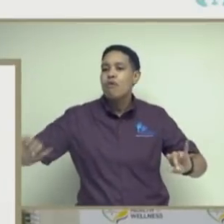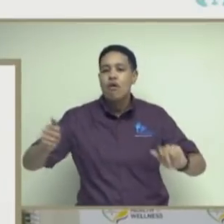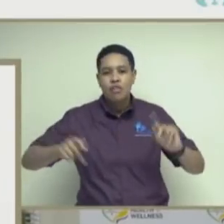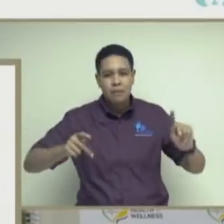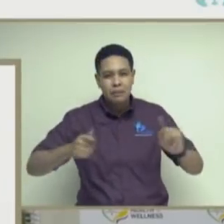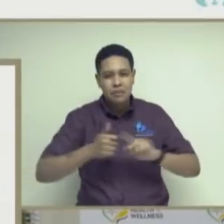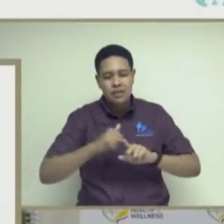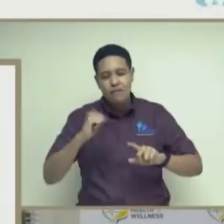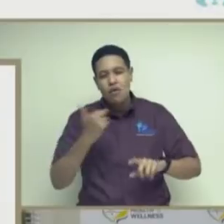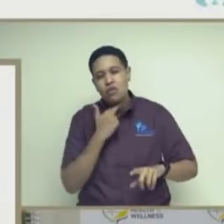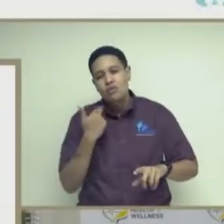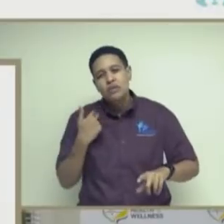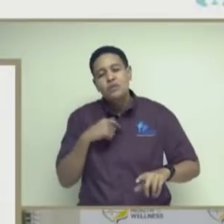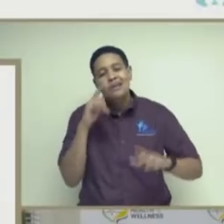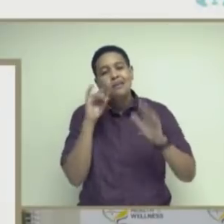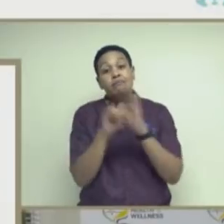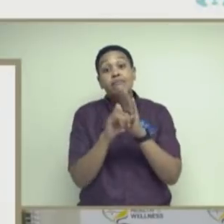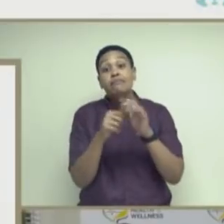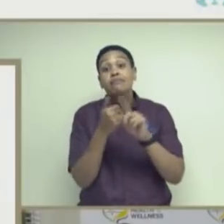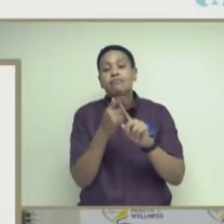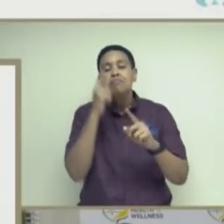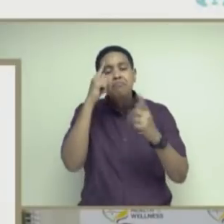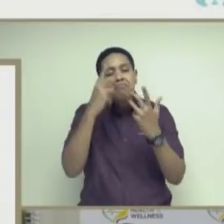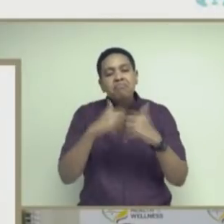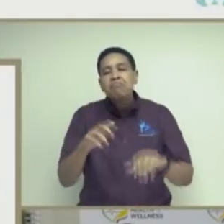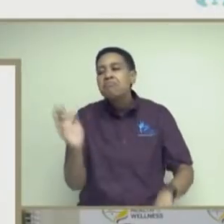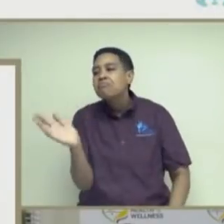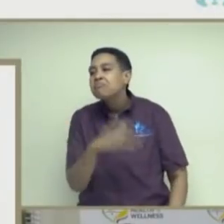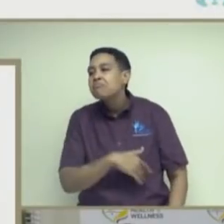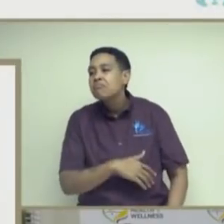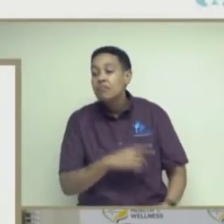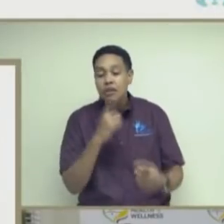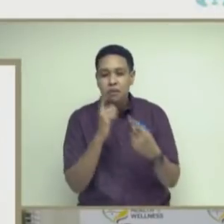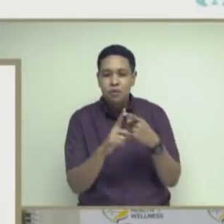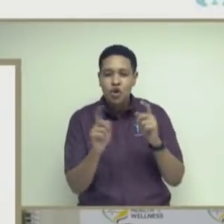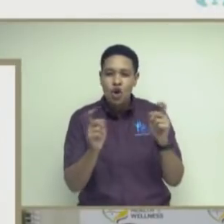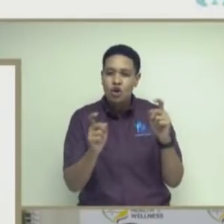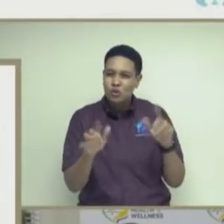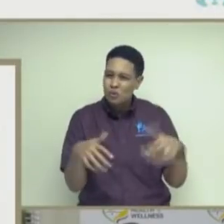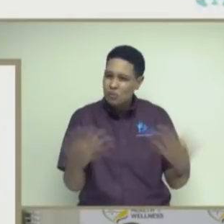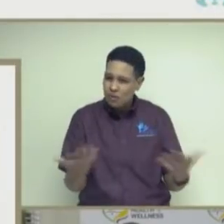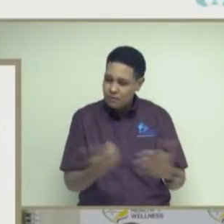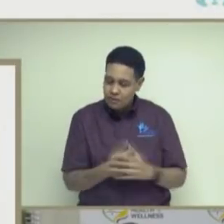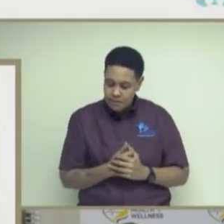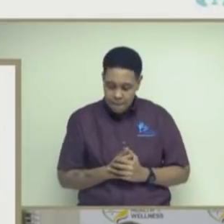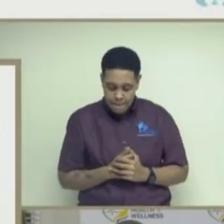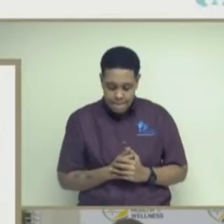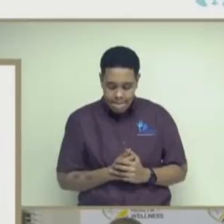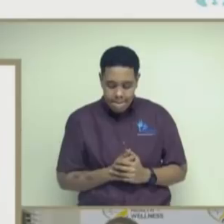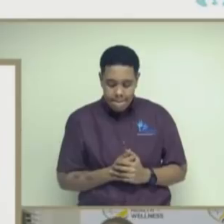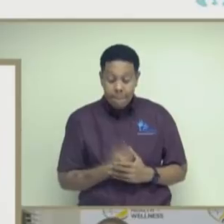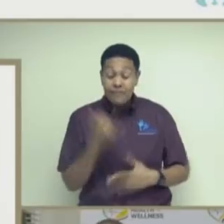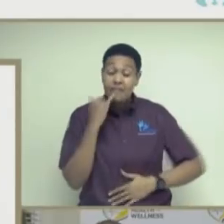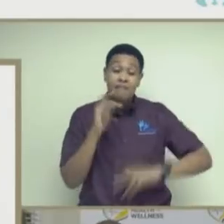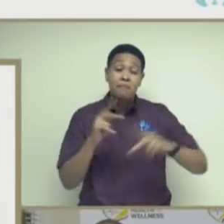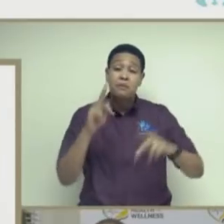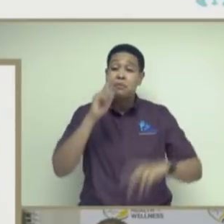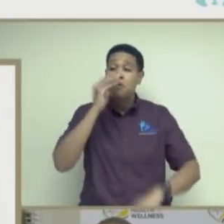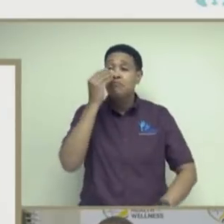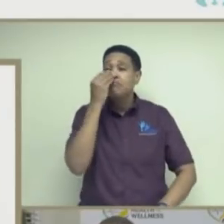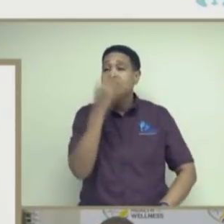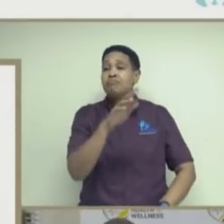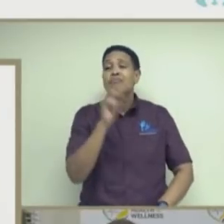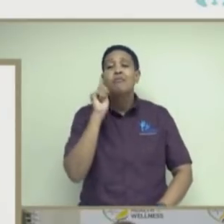the other risk that we have identified is the lack of compliance and or control. If persons do not comply with